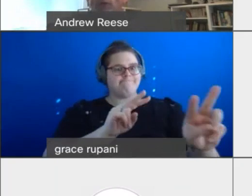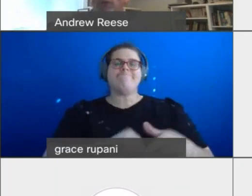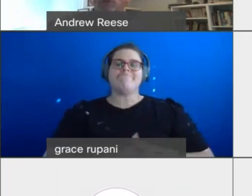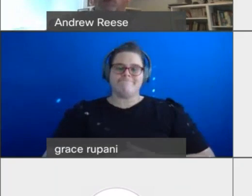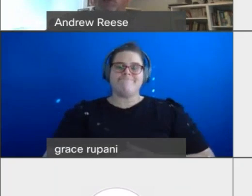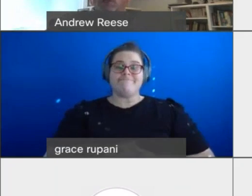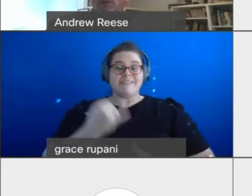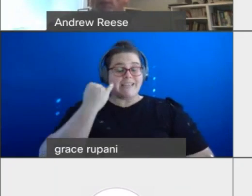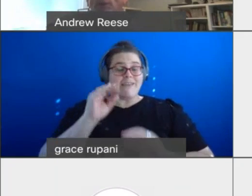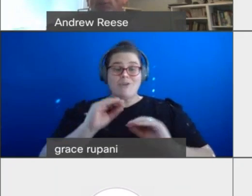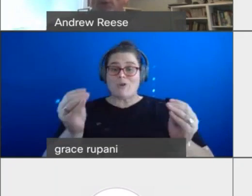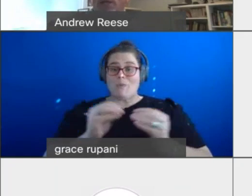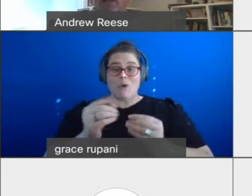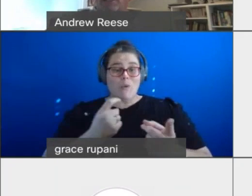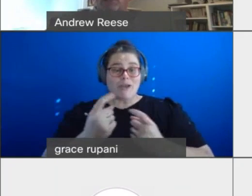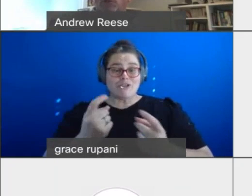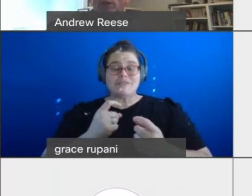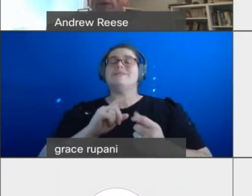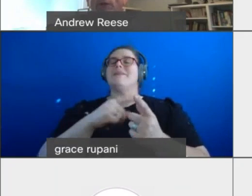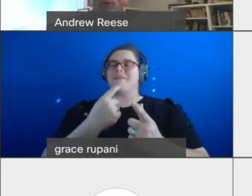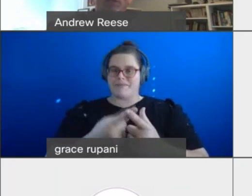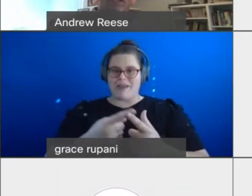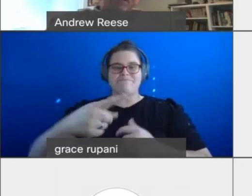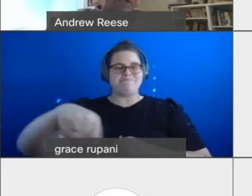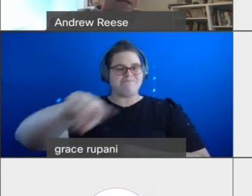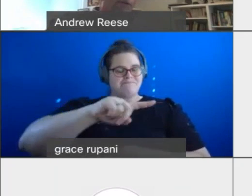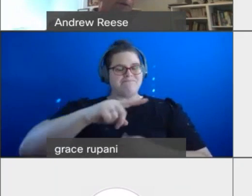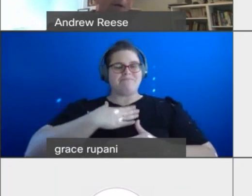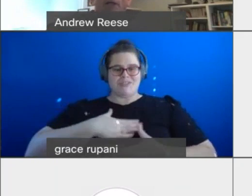more questions, people can enjoy their